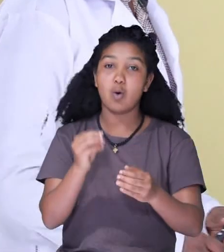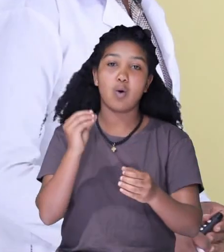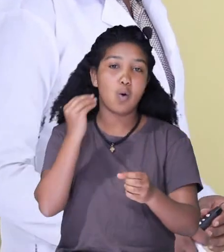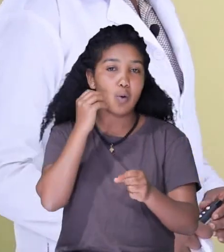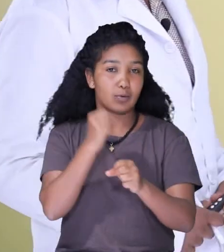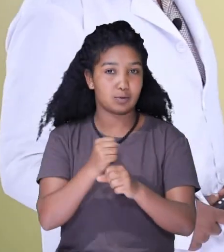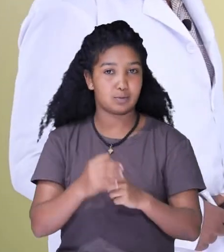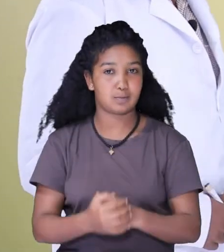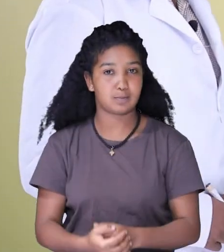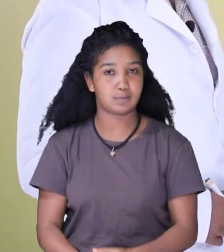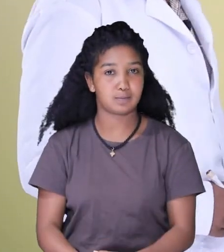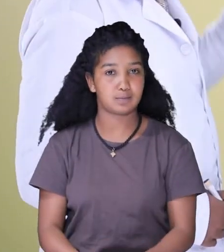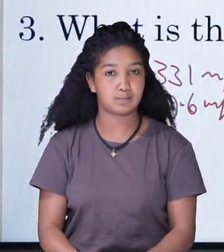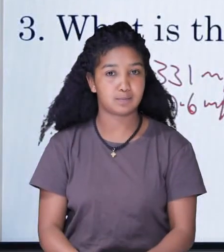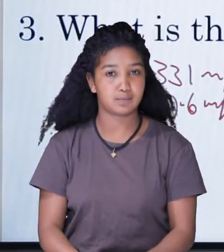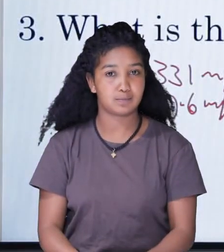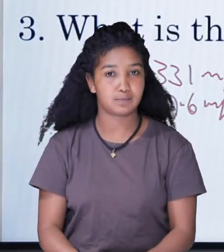homework.